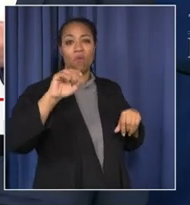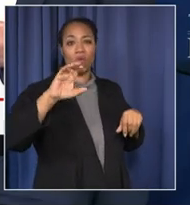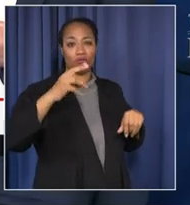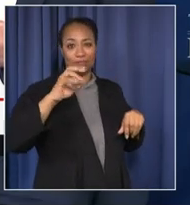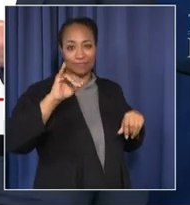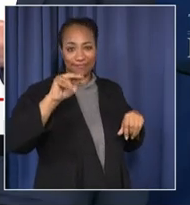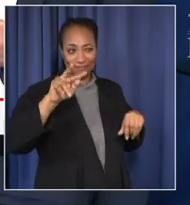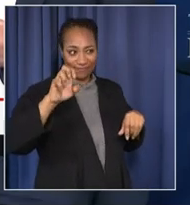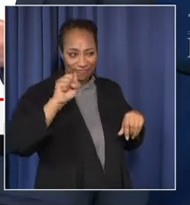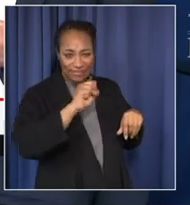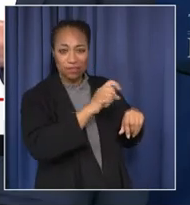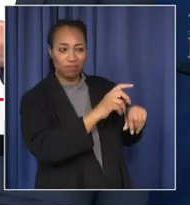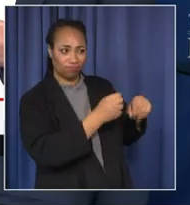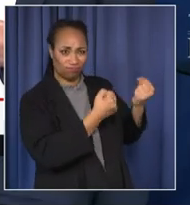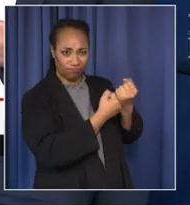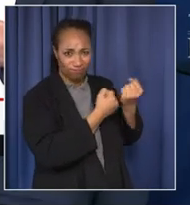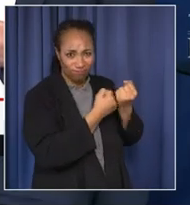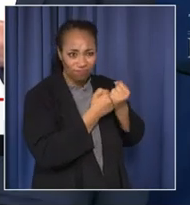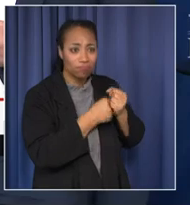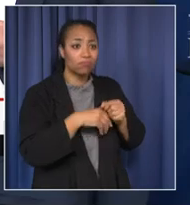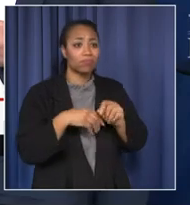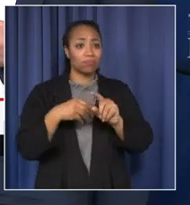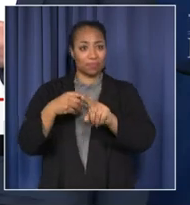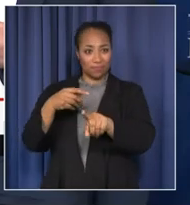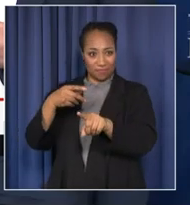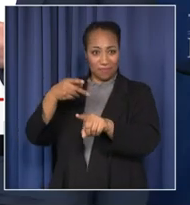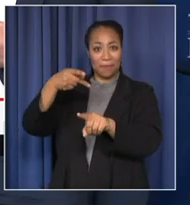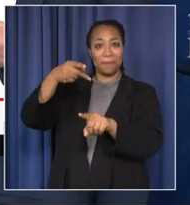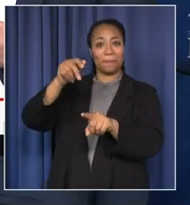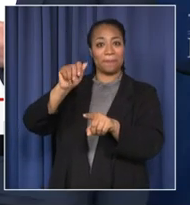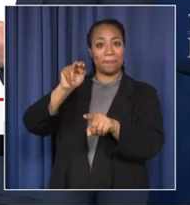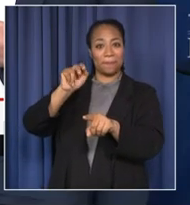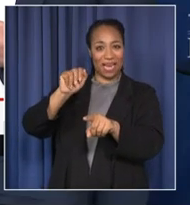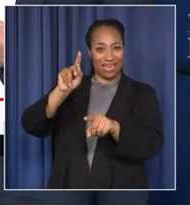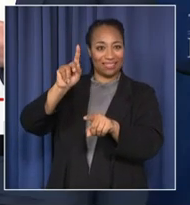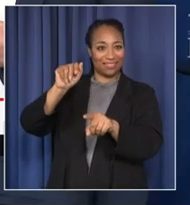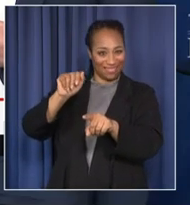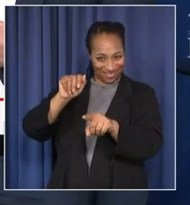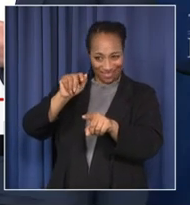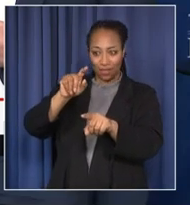our pandas back to the National Zoo. So